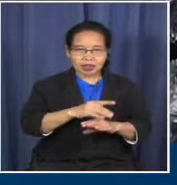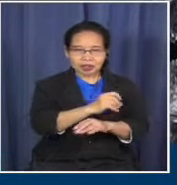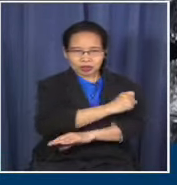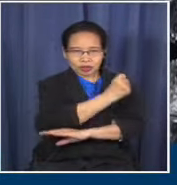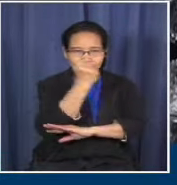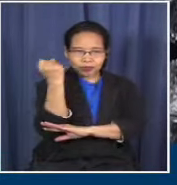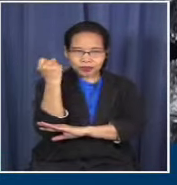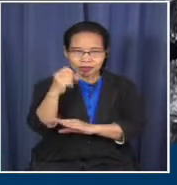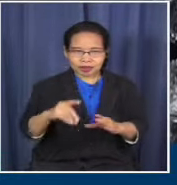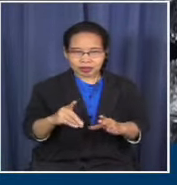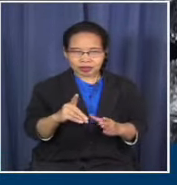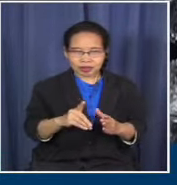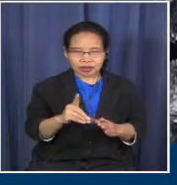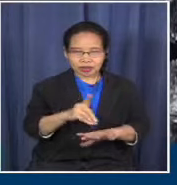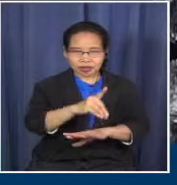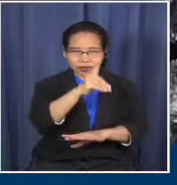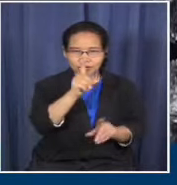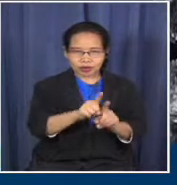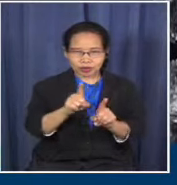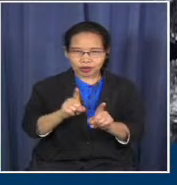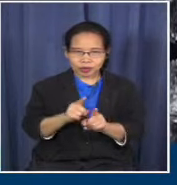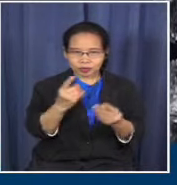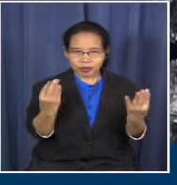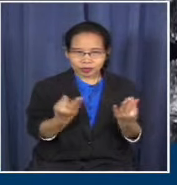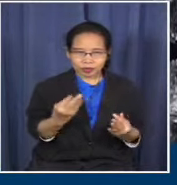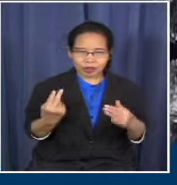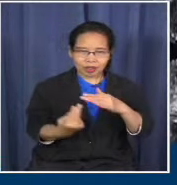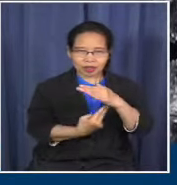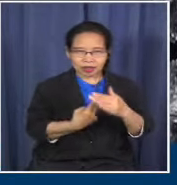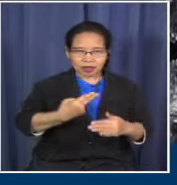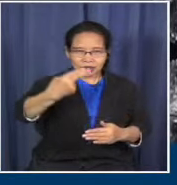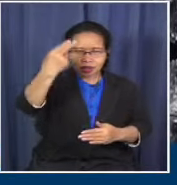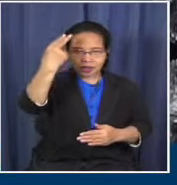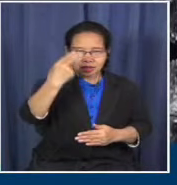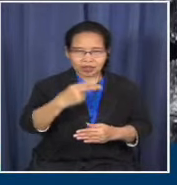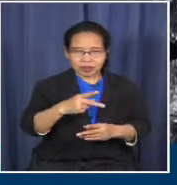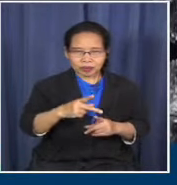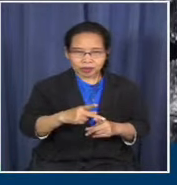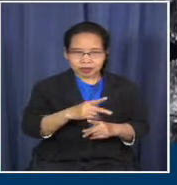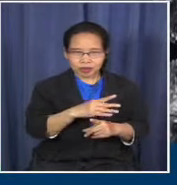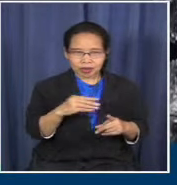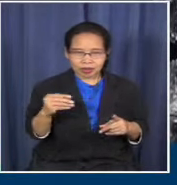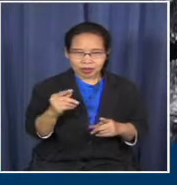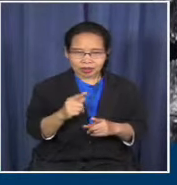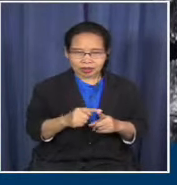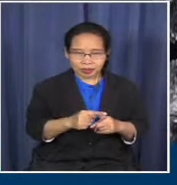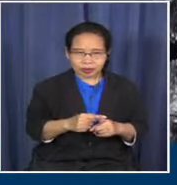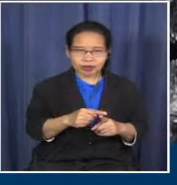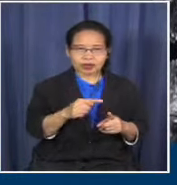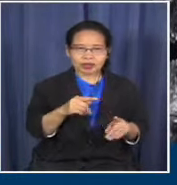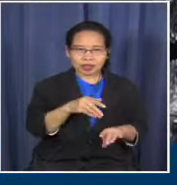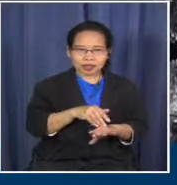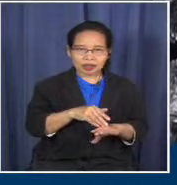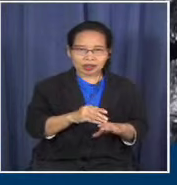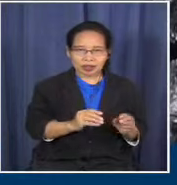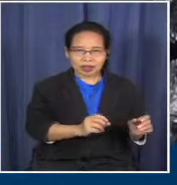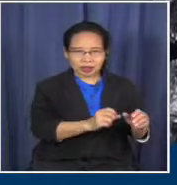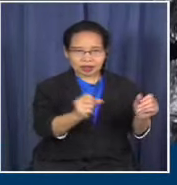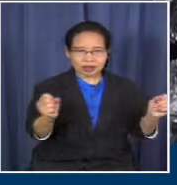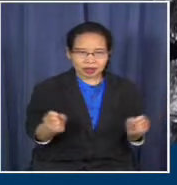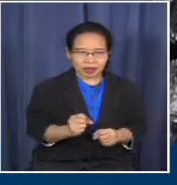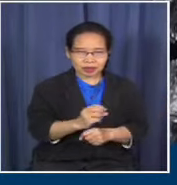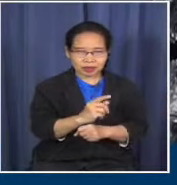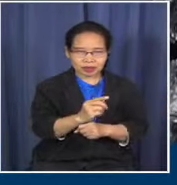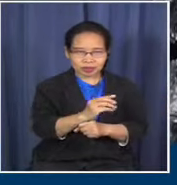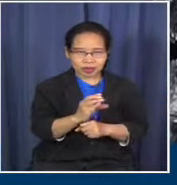surface. Diamonds also may be formed under the high pressures and temperatures at the site of